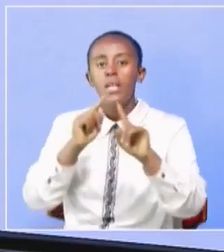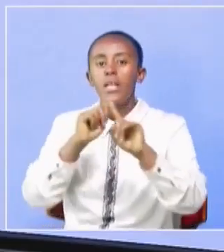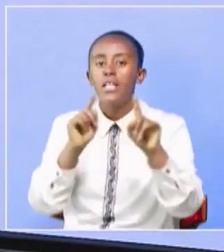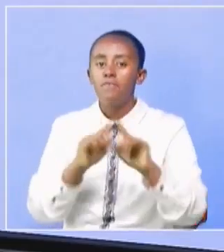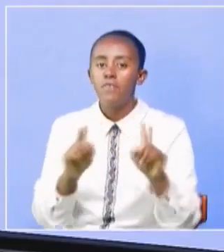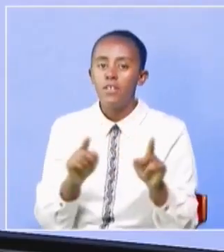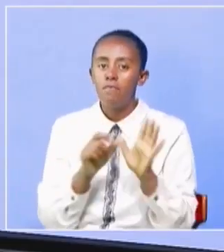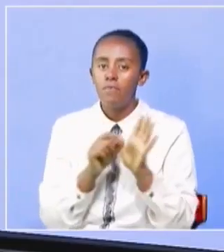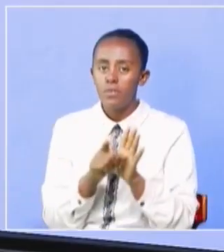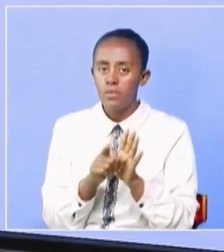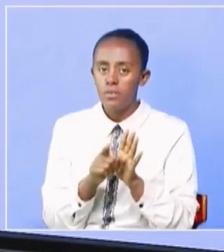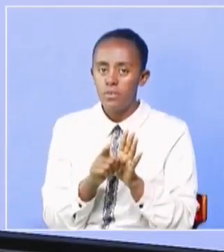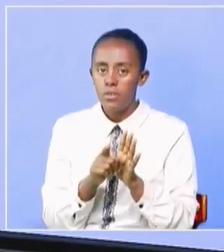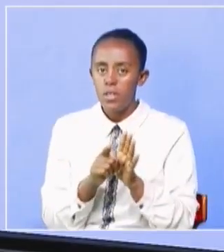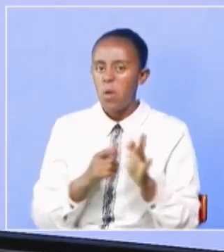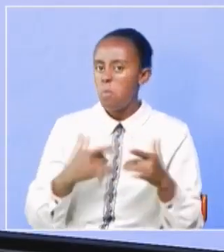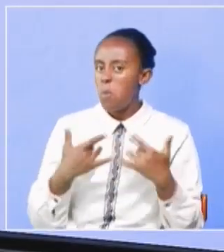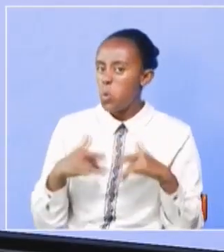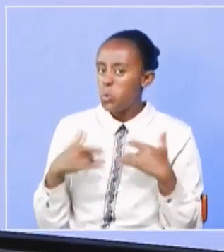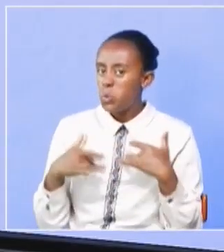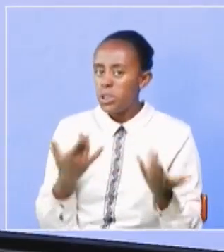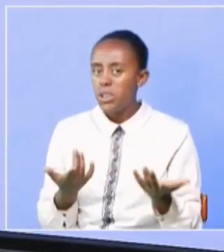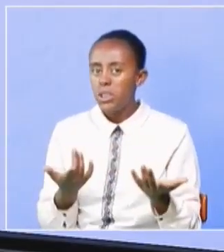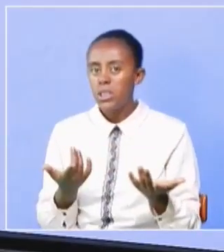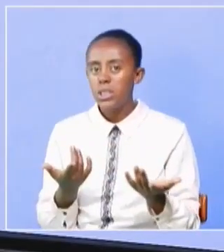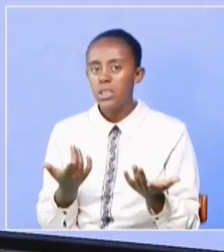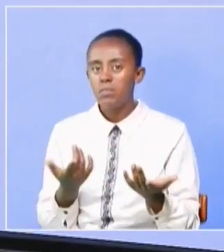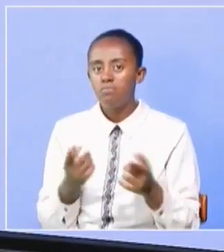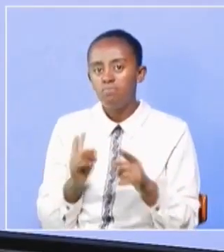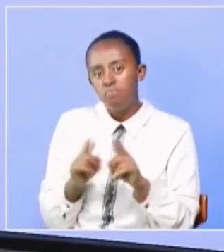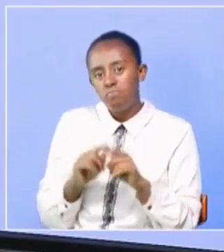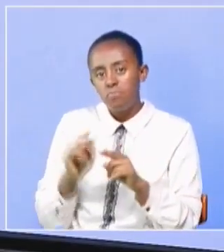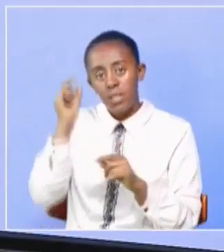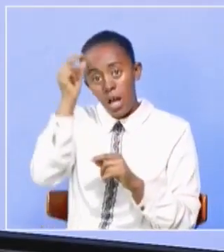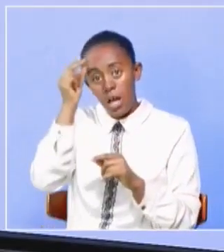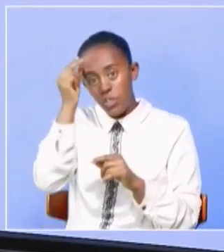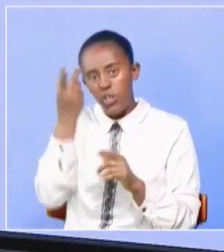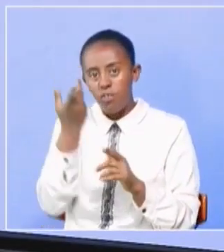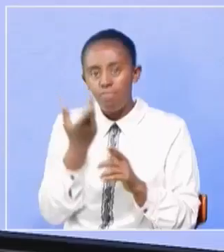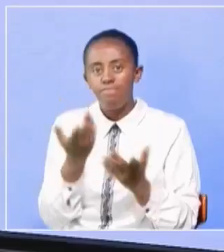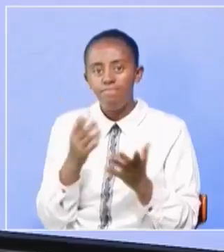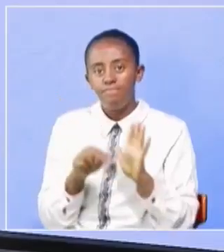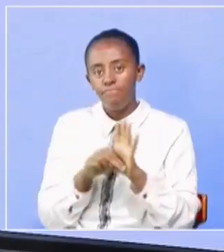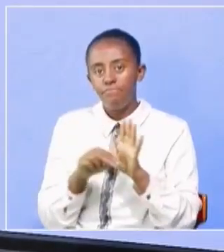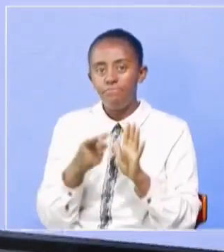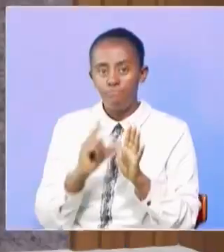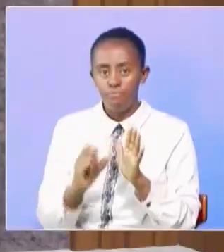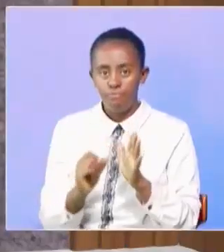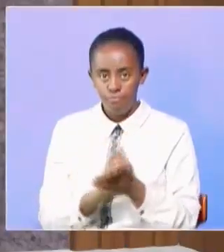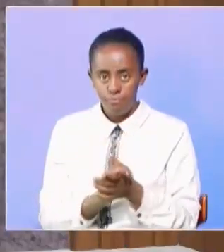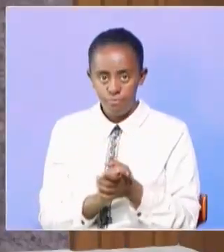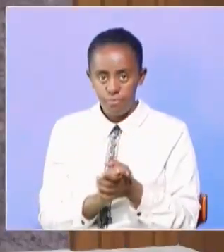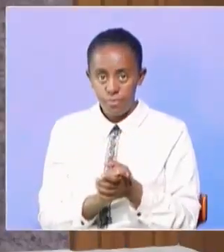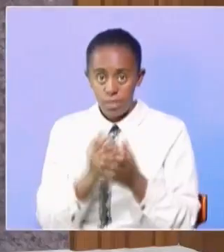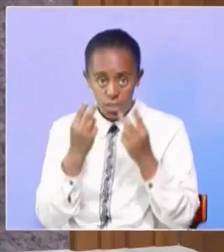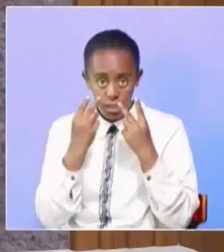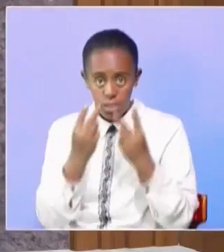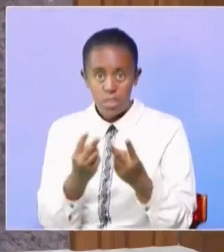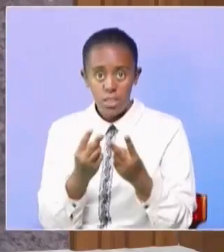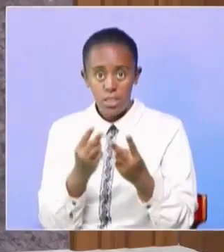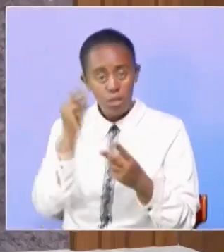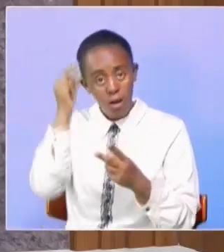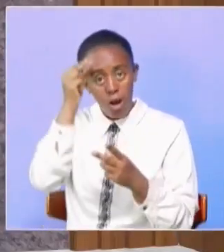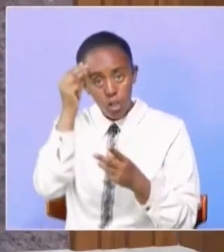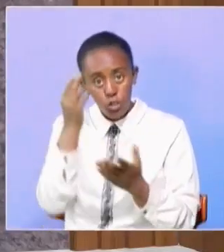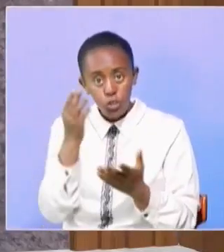for example, in case of emotion or in case of culture as well. If we see in cultures,